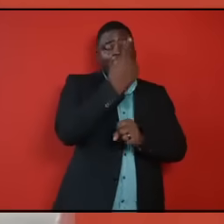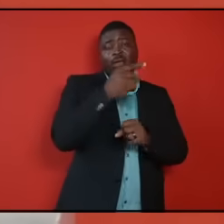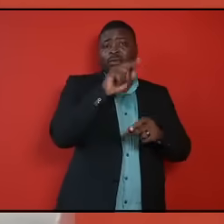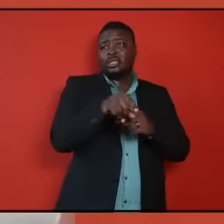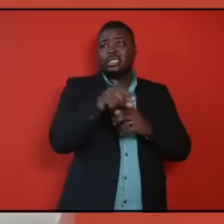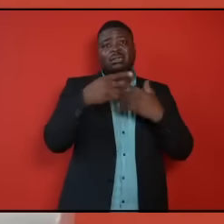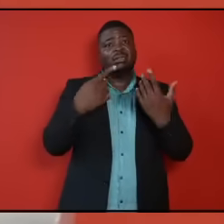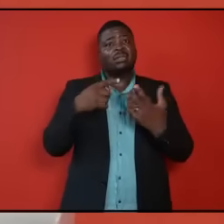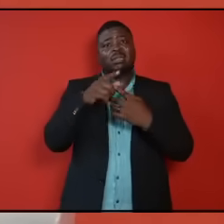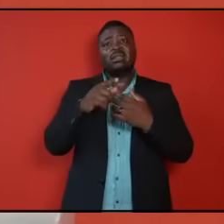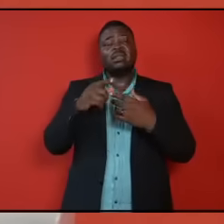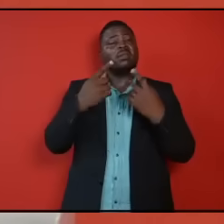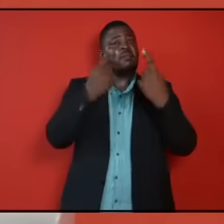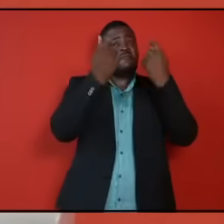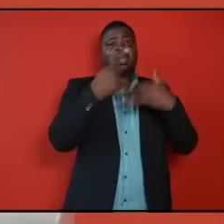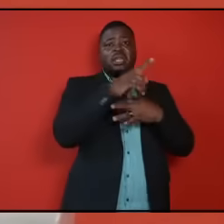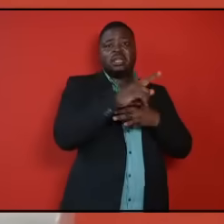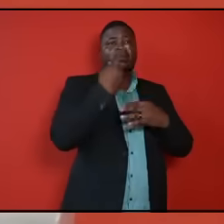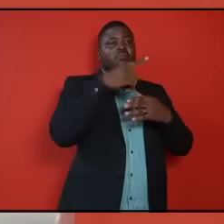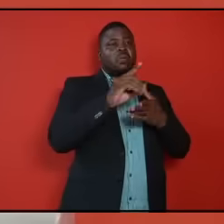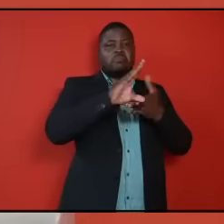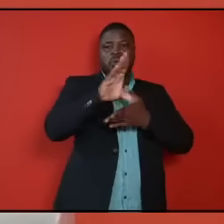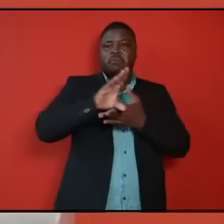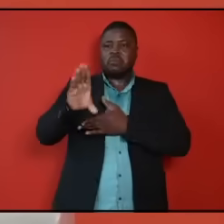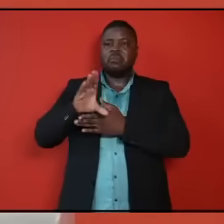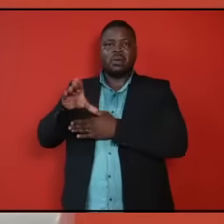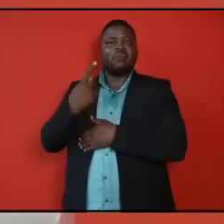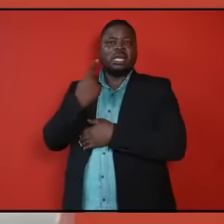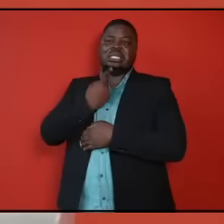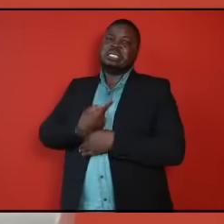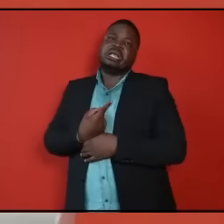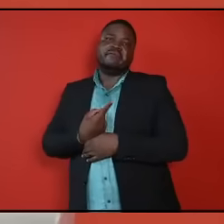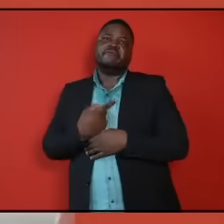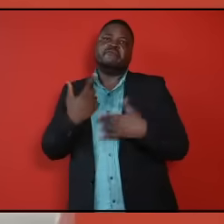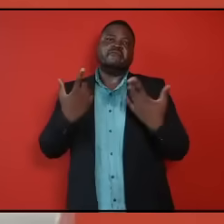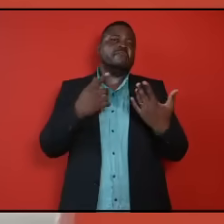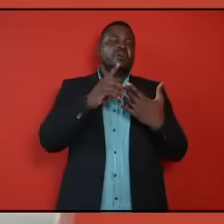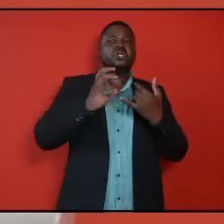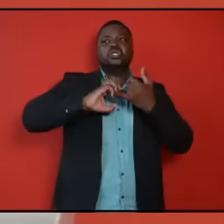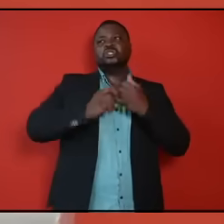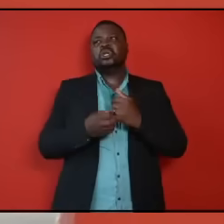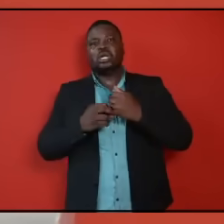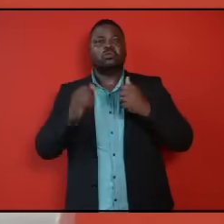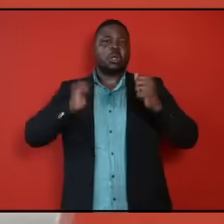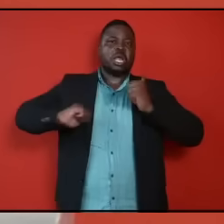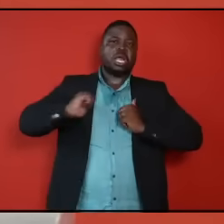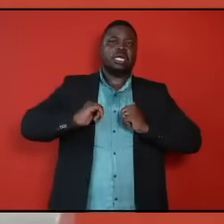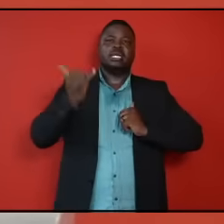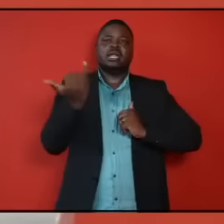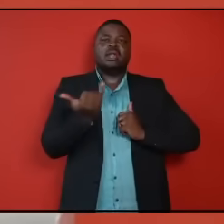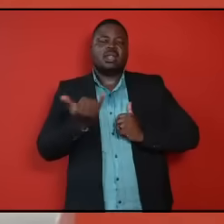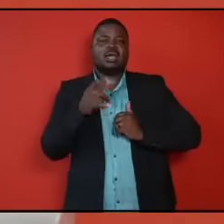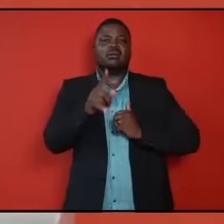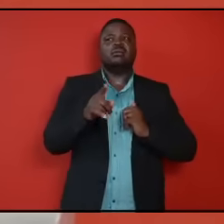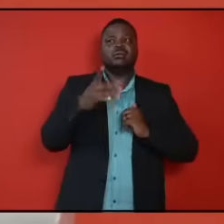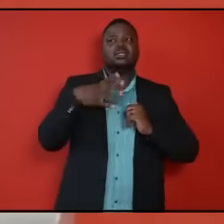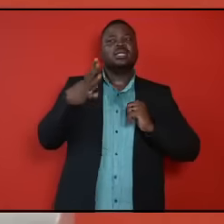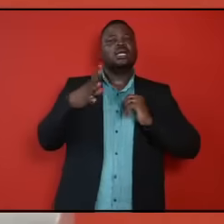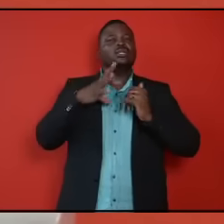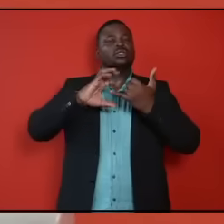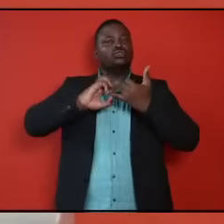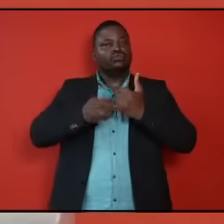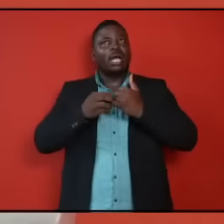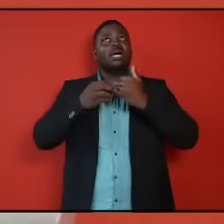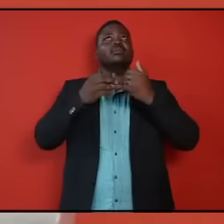find themselves as a part of the collateral damage. There's nothing wrong they've done to us. If anything,